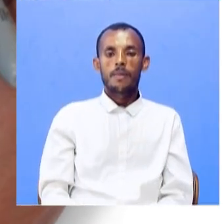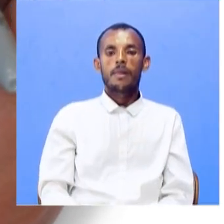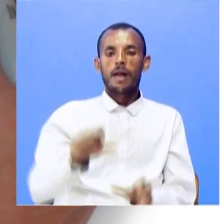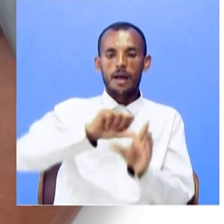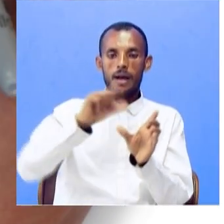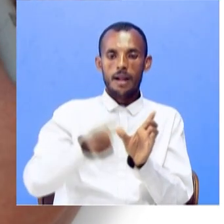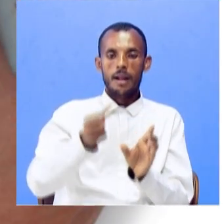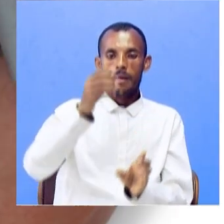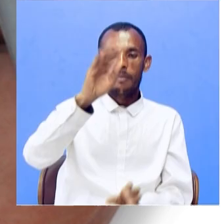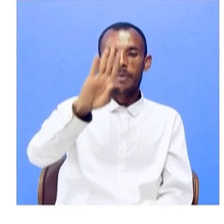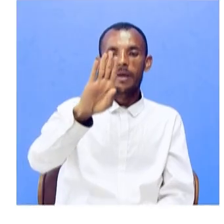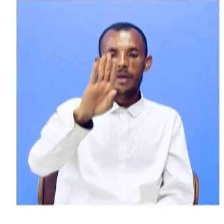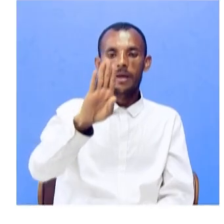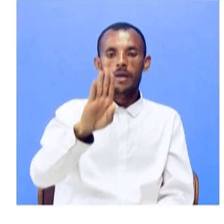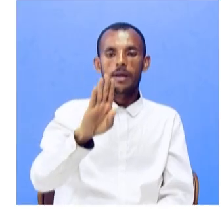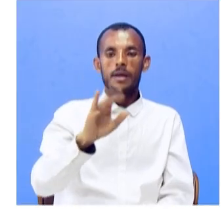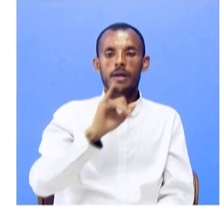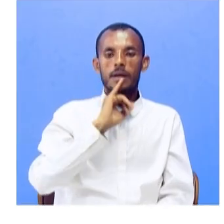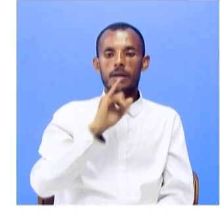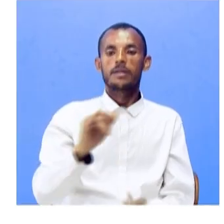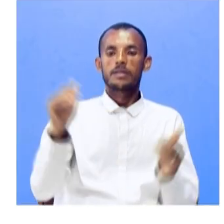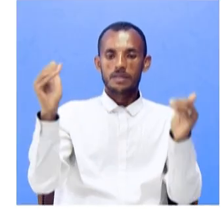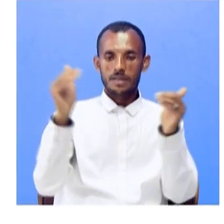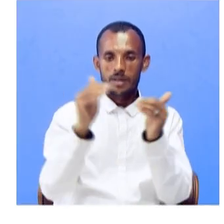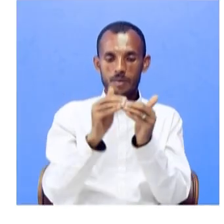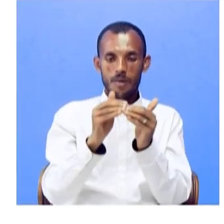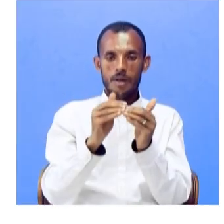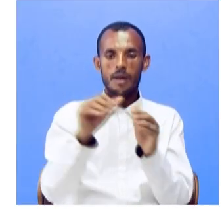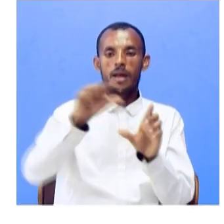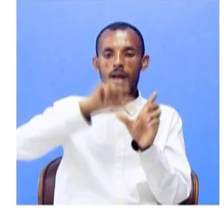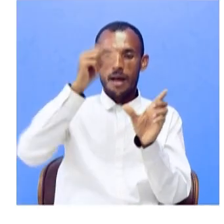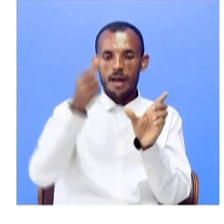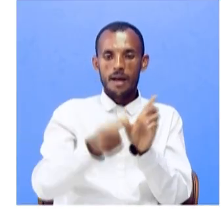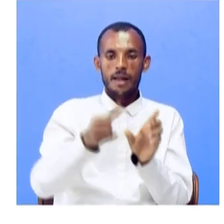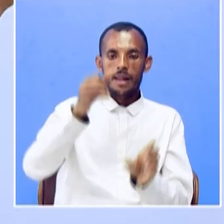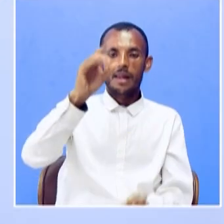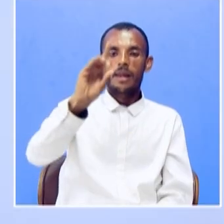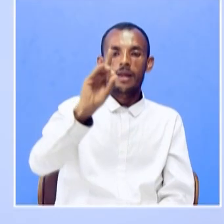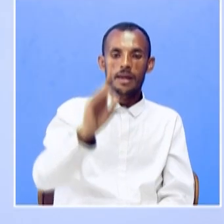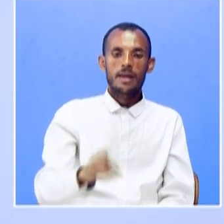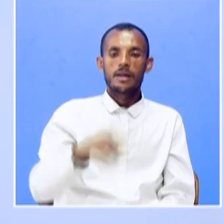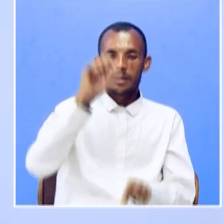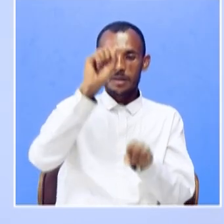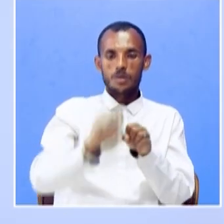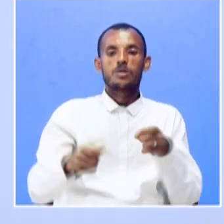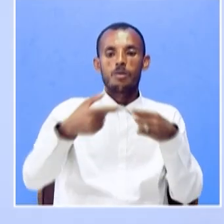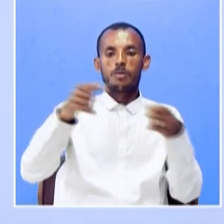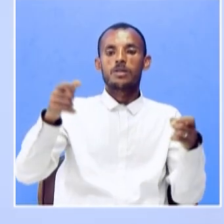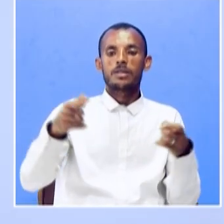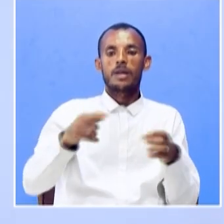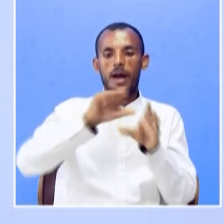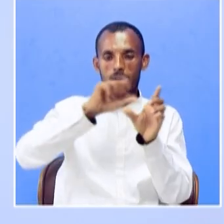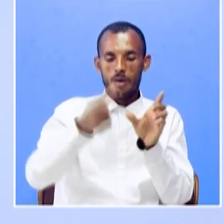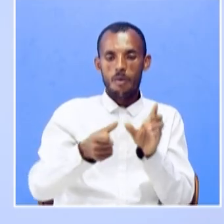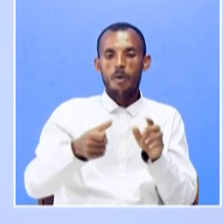B is congruent to angle D. So the opposite angles of a parallelogram